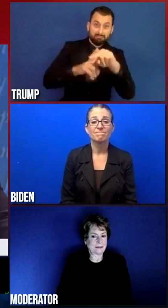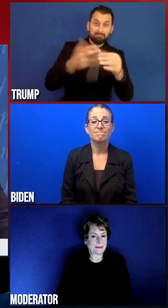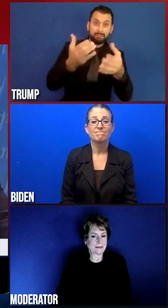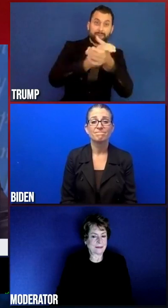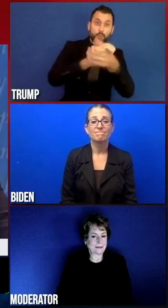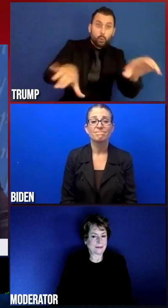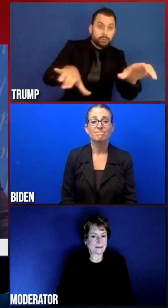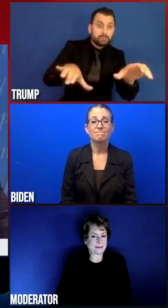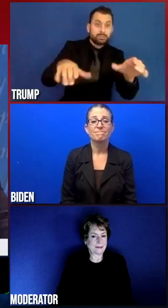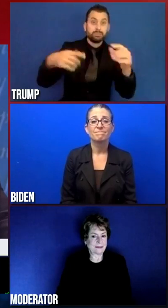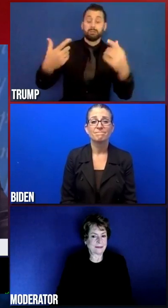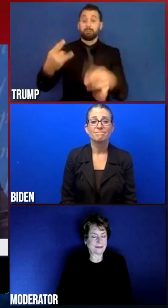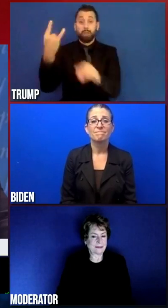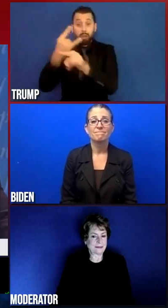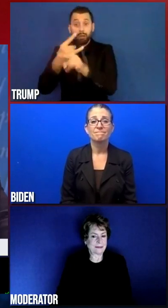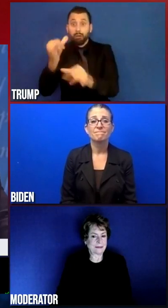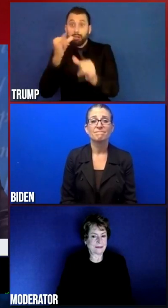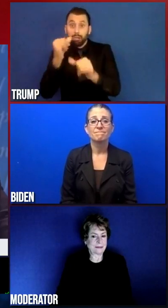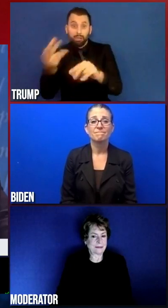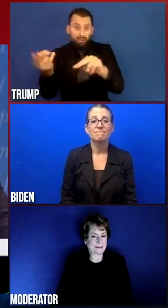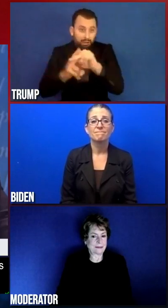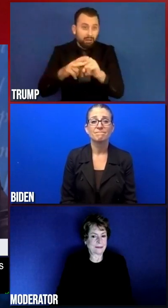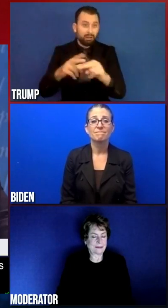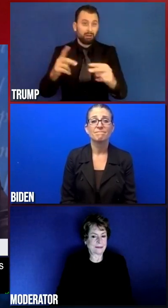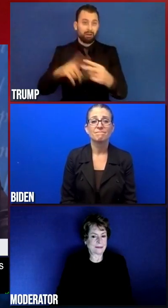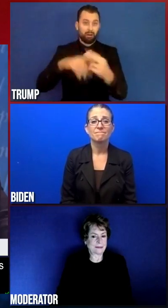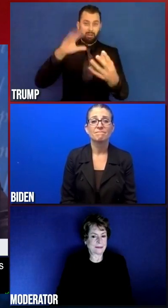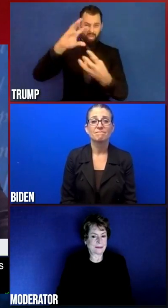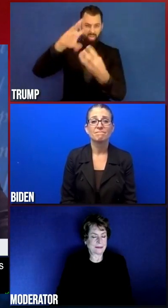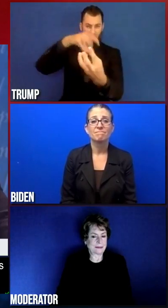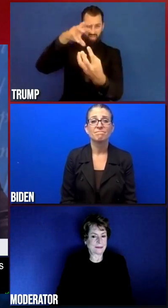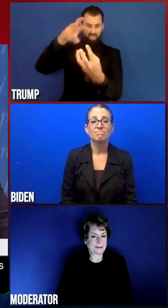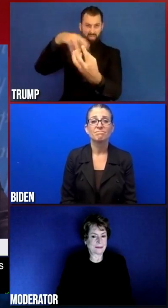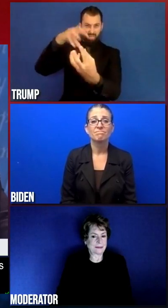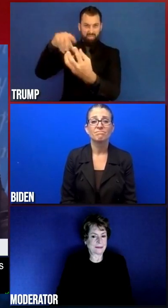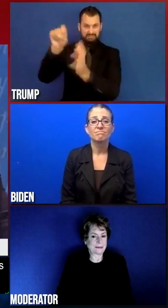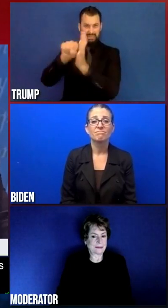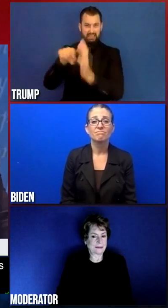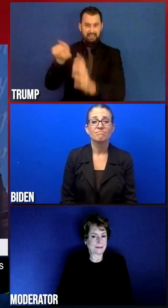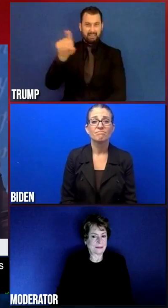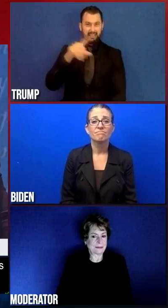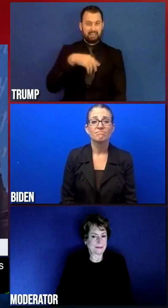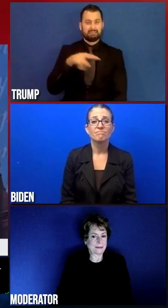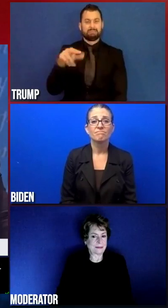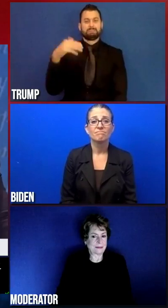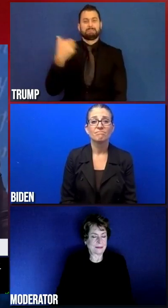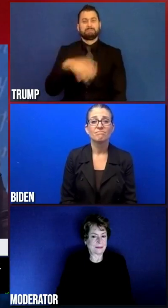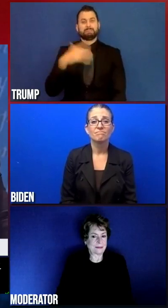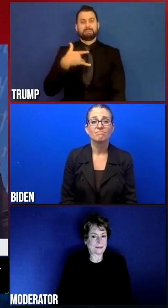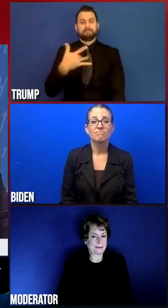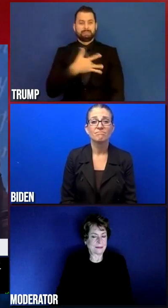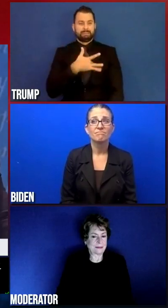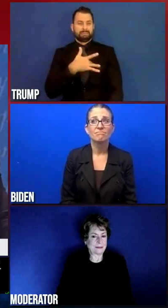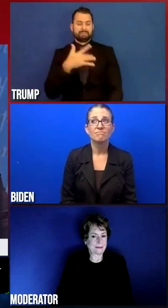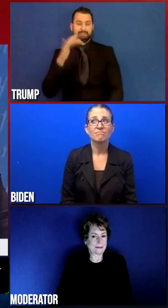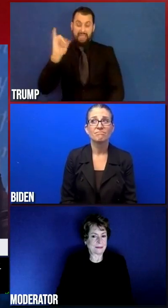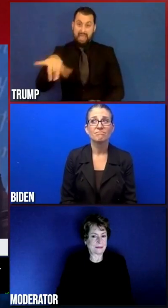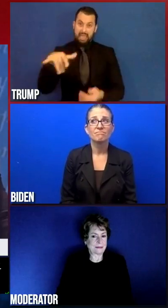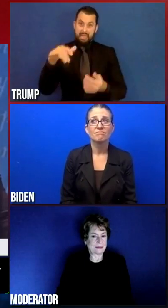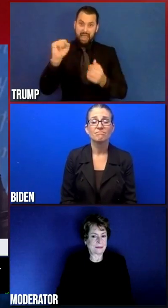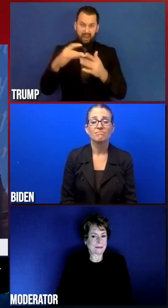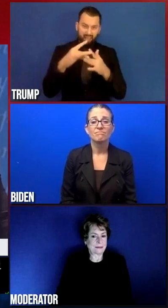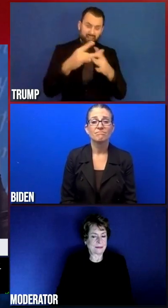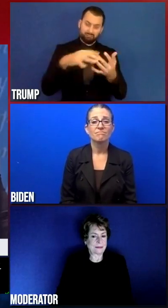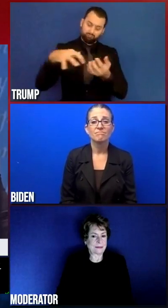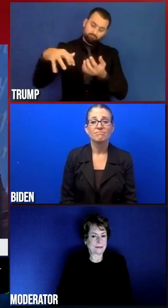guy will close down the whole country and destroy our country. Our country is coming back incredibly well, setting records as it does it. We